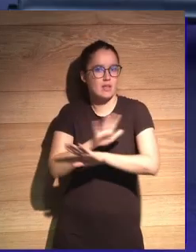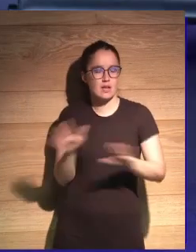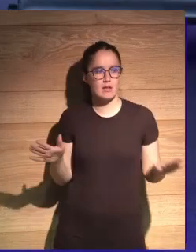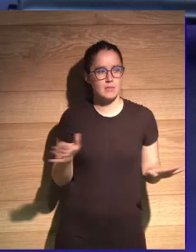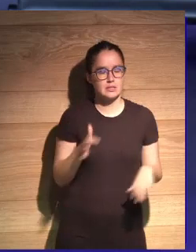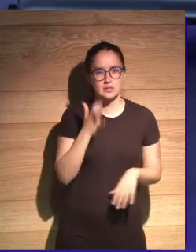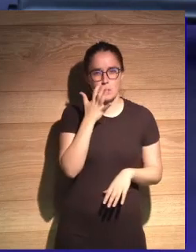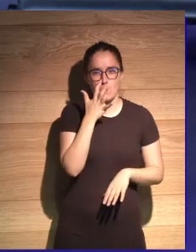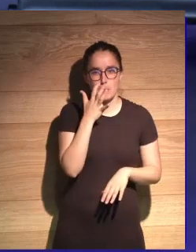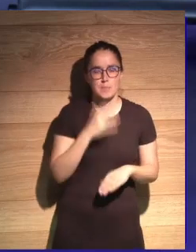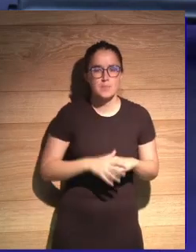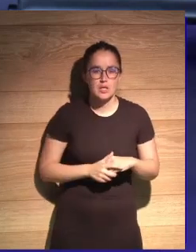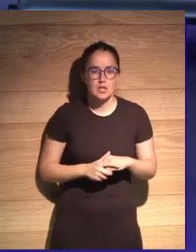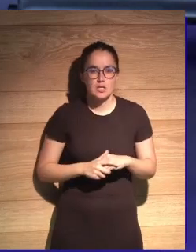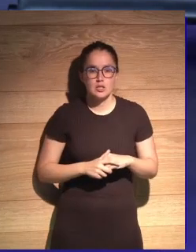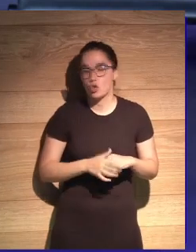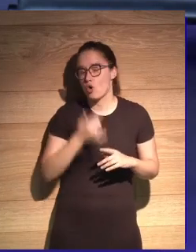states that